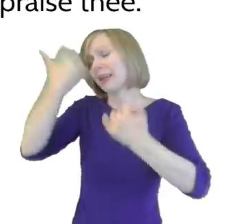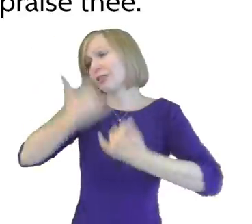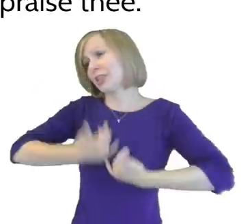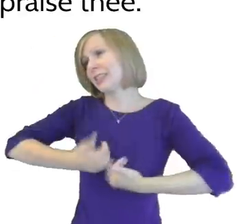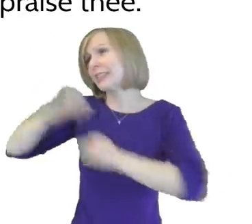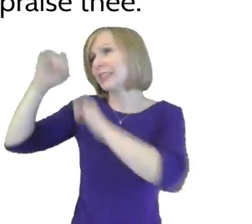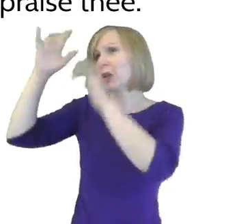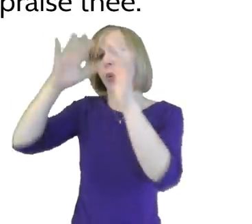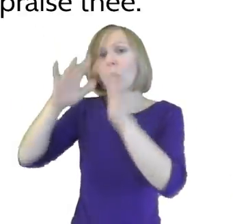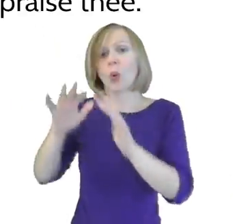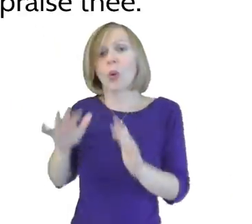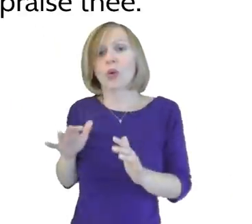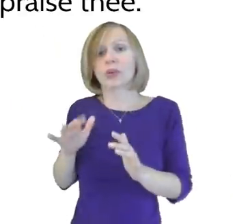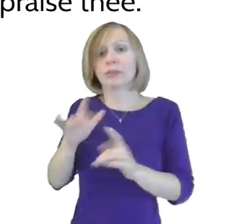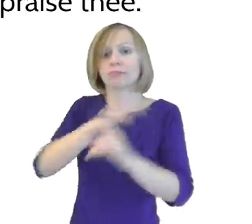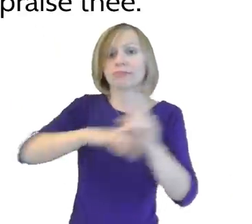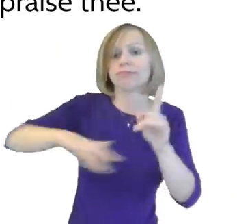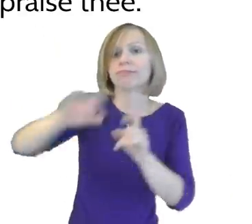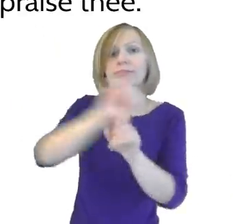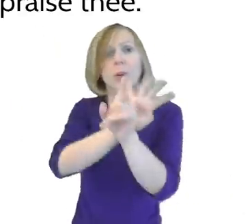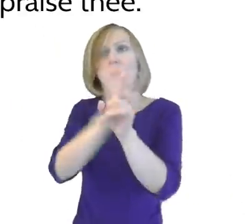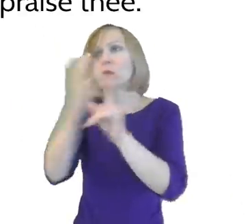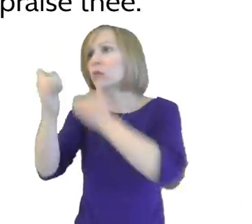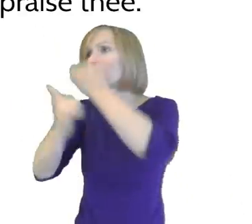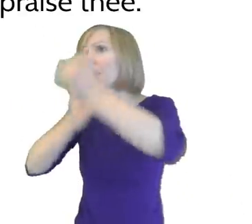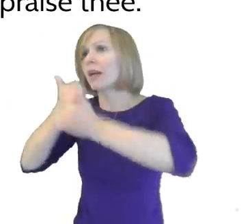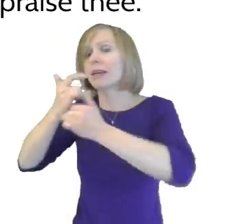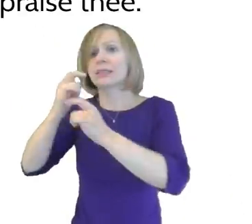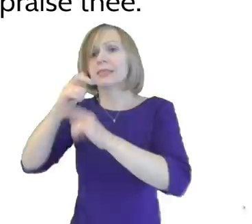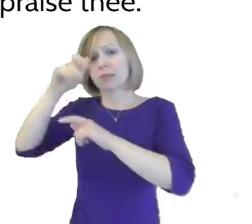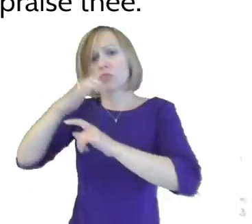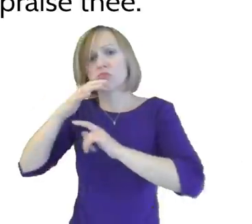glory. The glorious company of the apostles praise thee. The